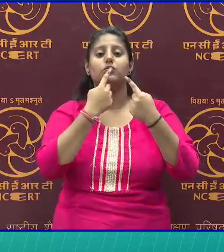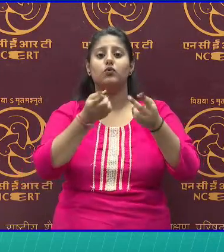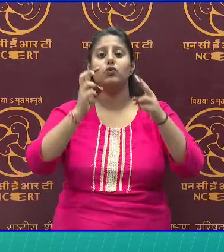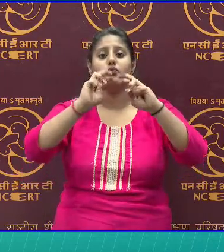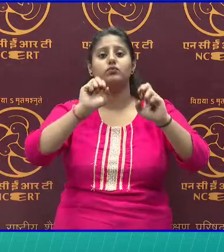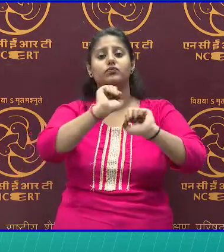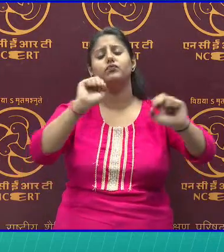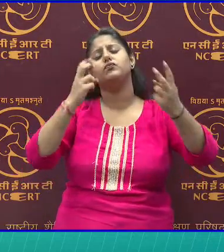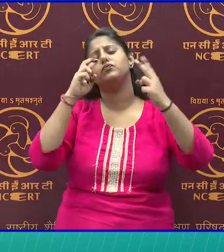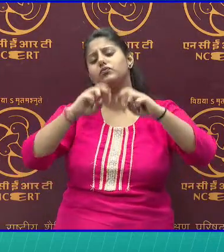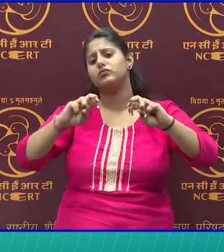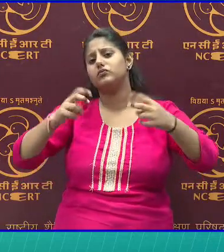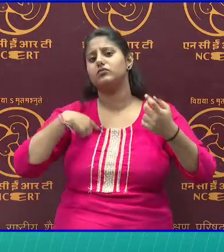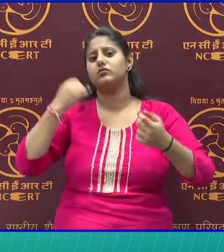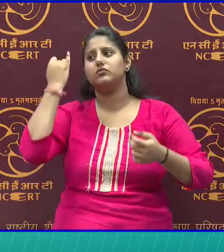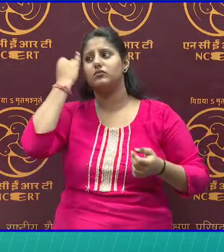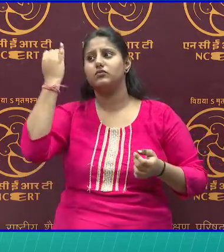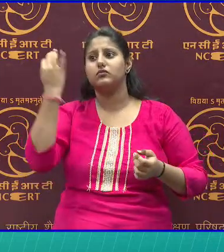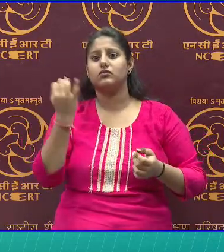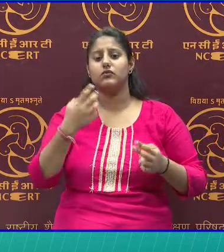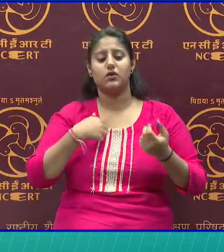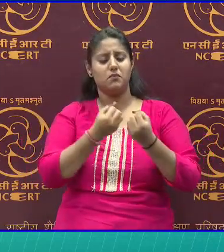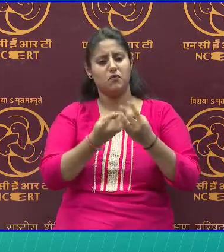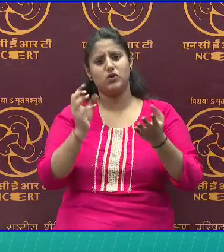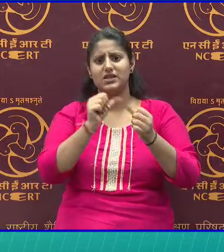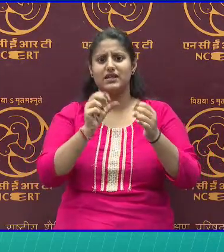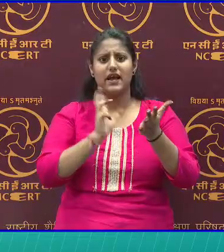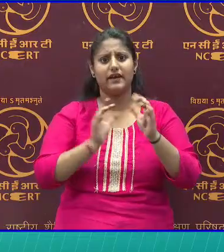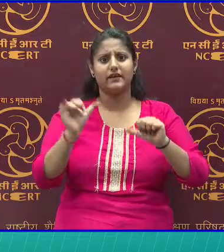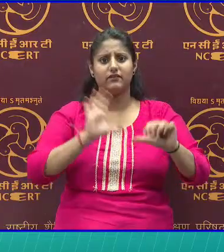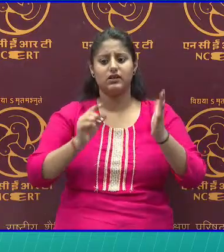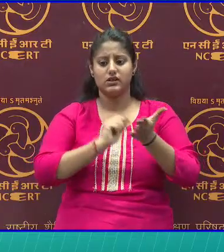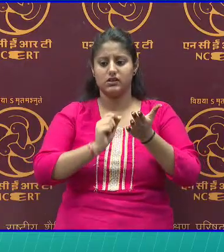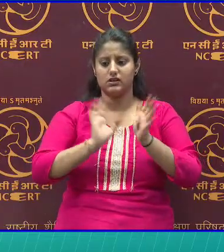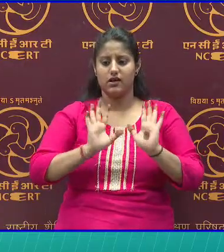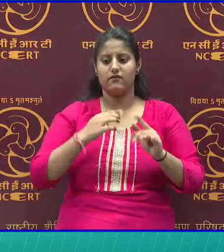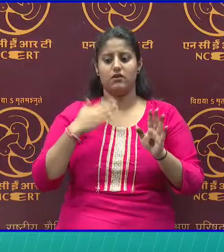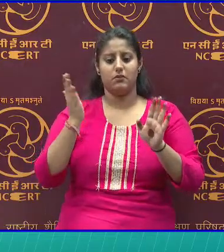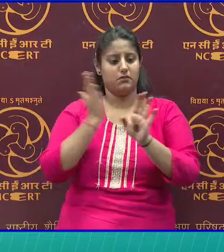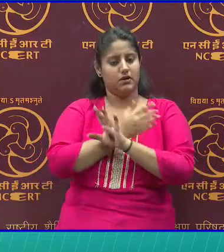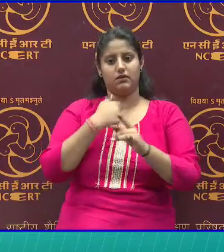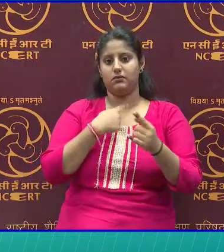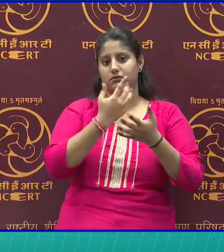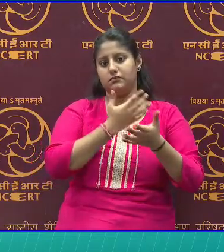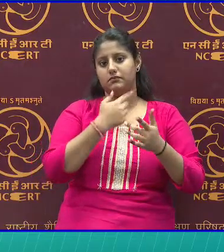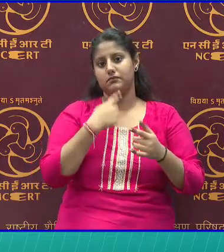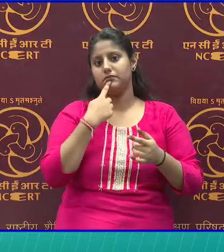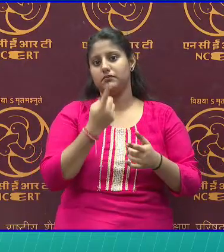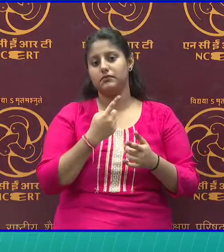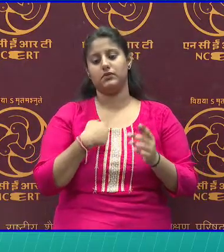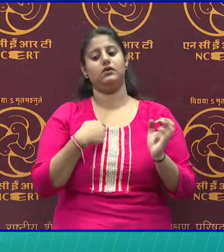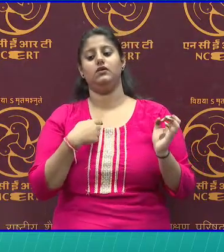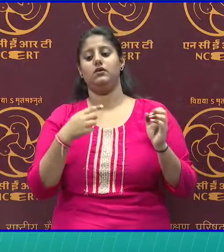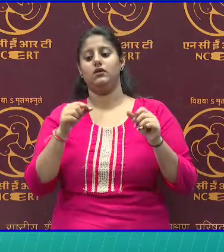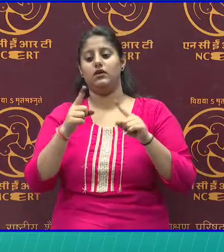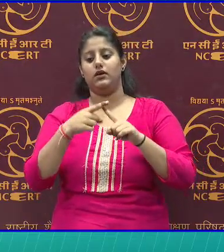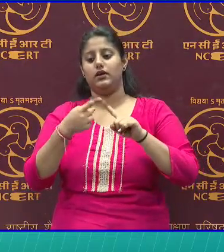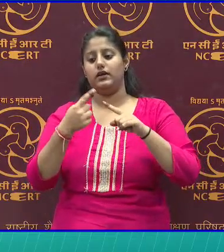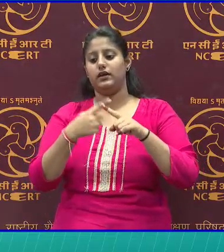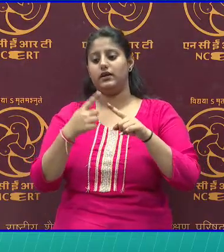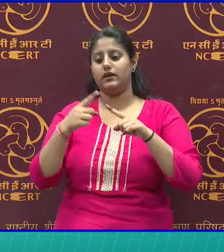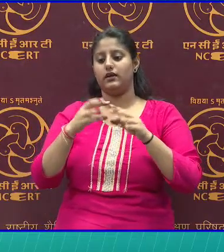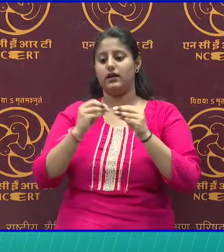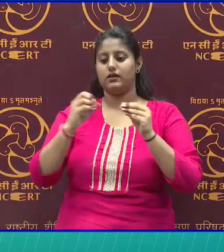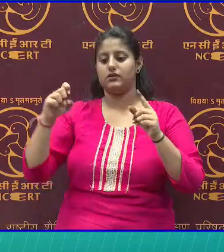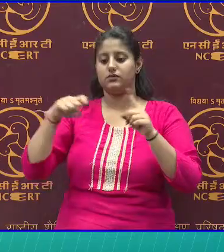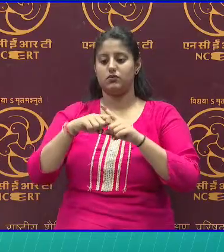experiment. There are many activities which are given in the textbook, but even in the earlier discussion, you must have heard that textbook is only one of the